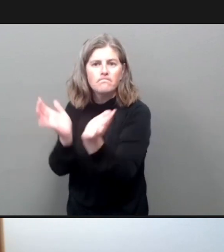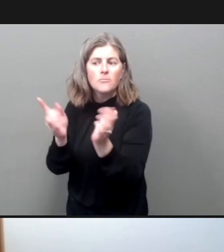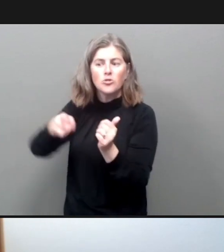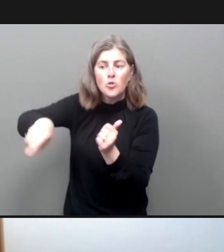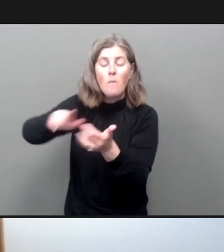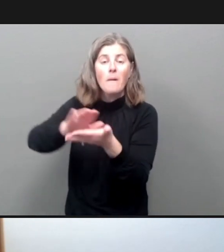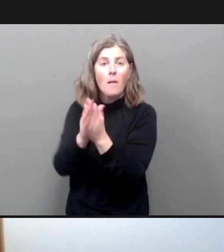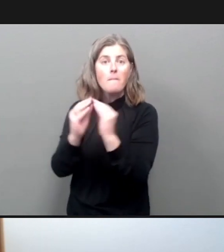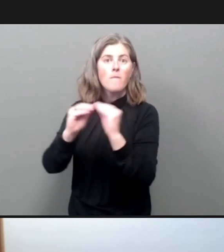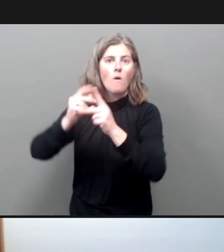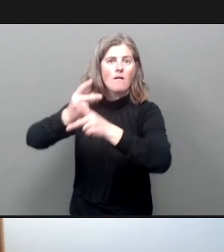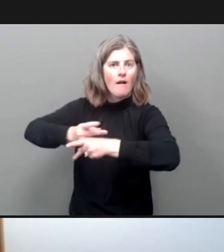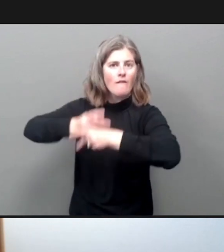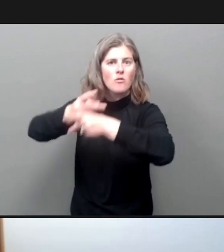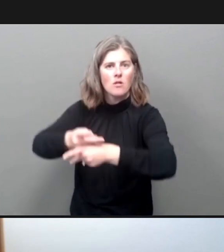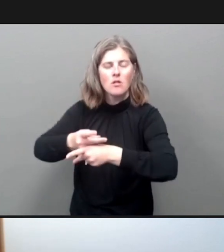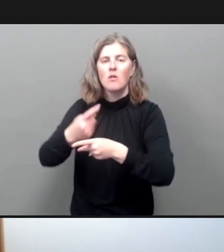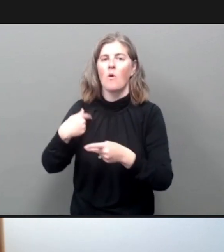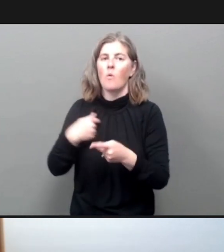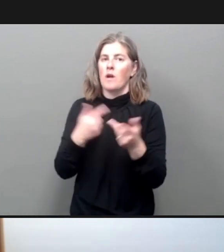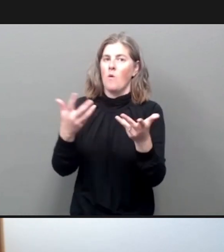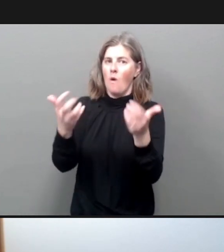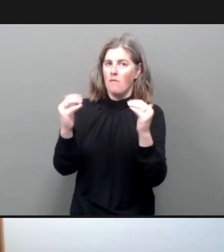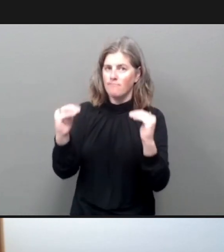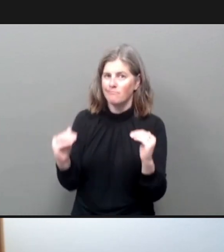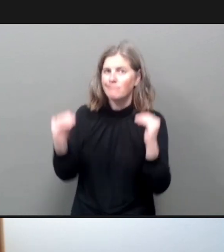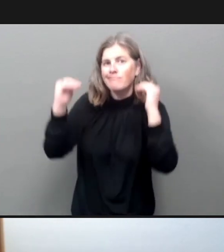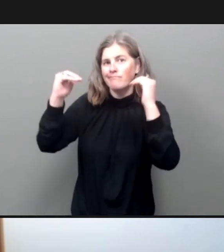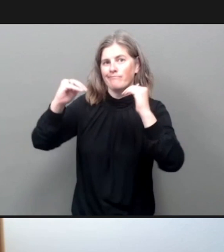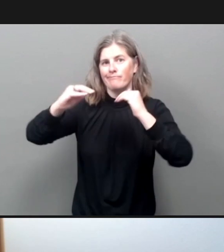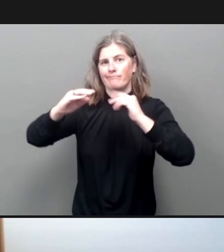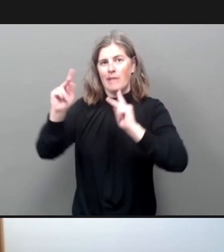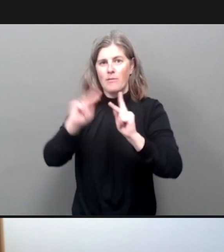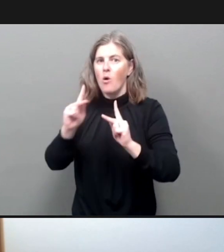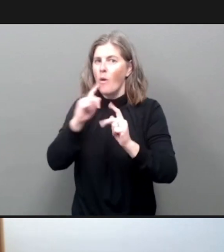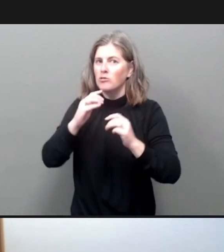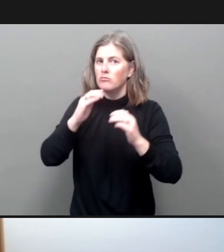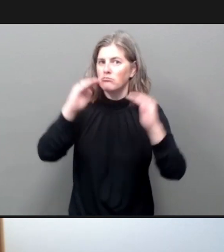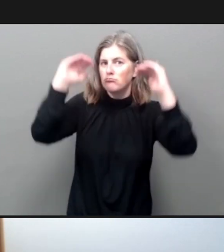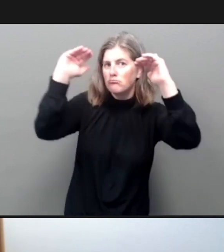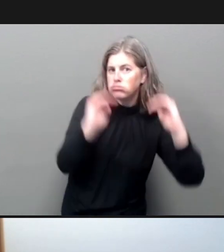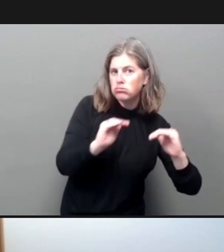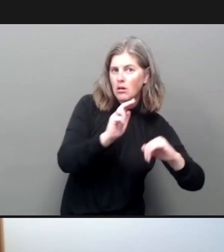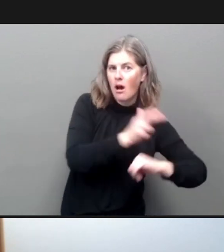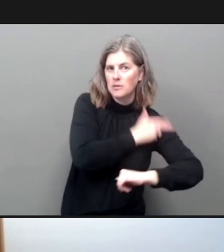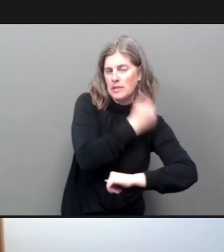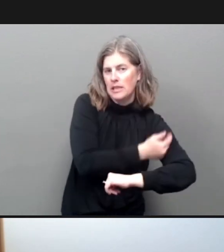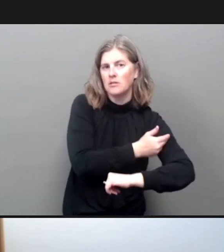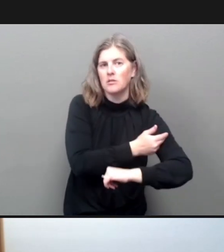careful. We want to get some relief for our folks in the hospital so that they can actually,